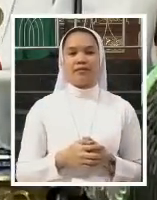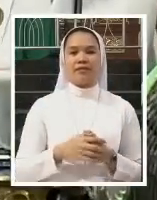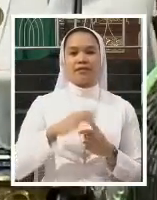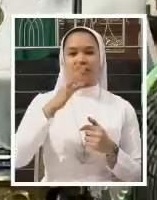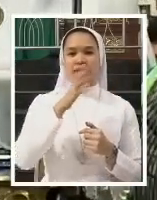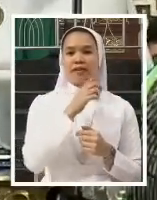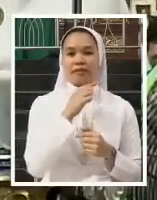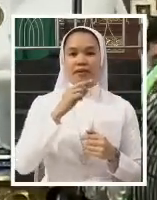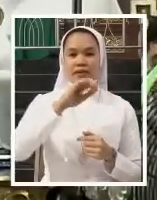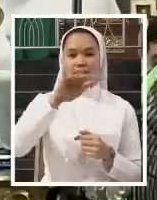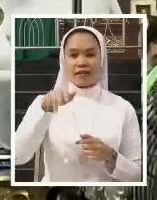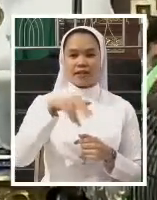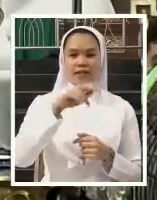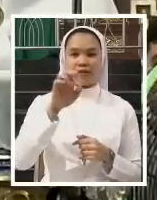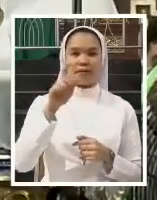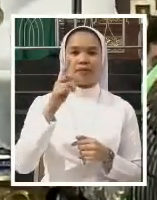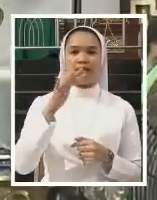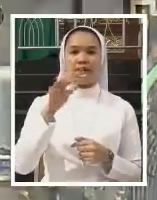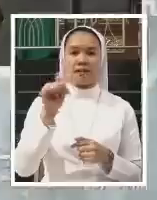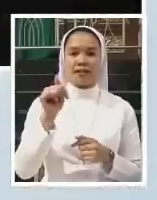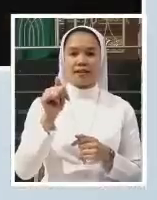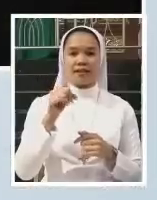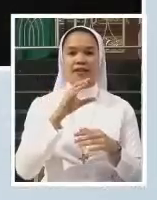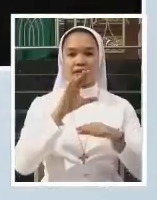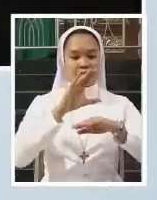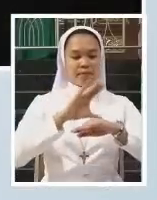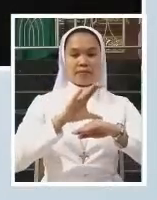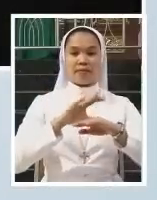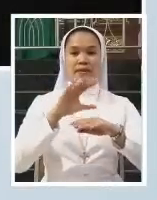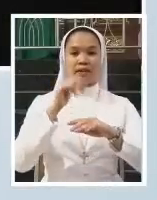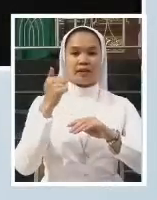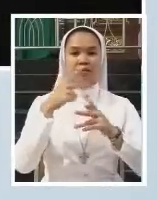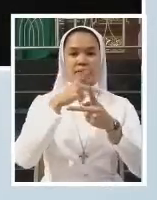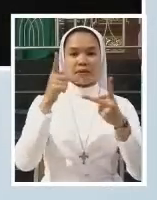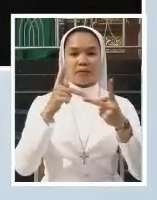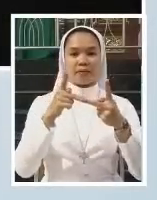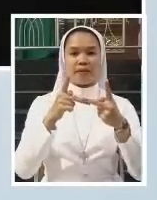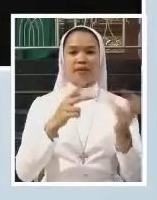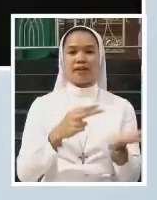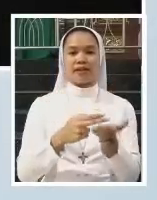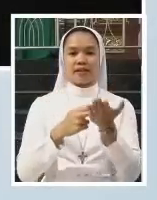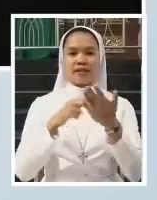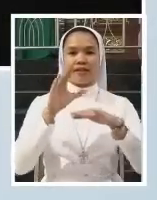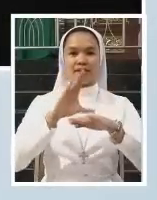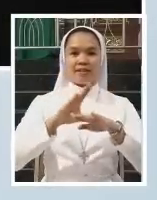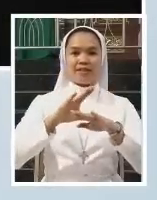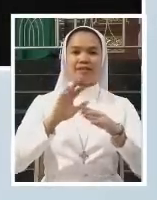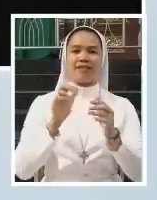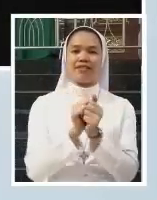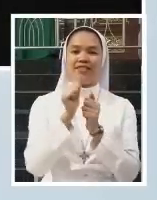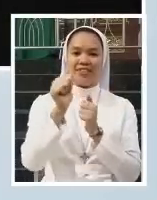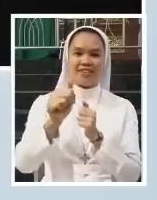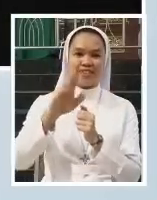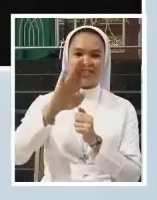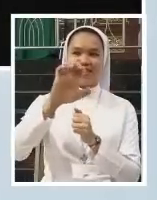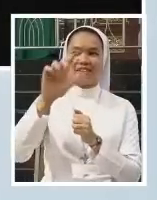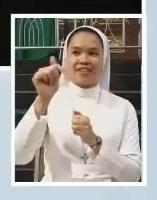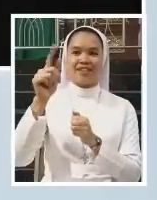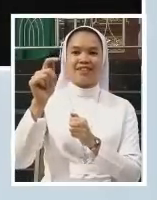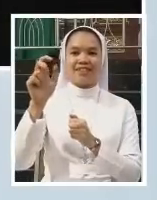Father Javier Fria, Pastor, Our Lady of Perpetual Health Parish, Balatan.